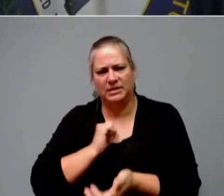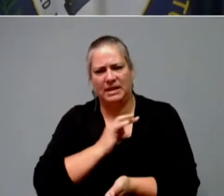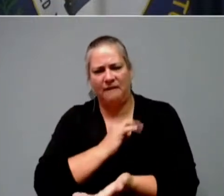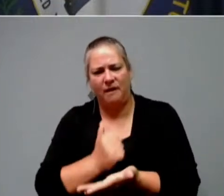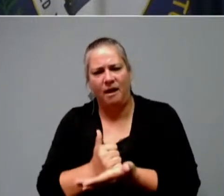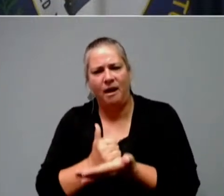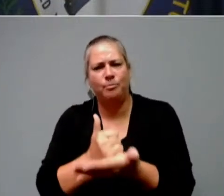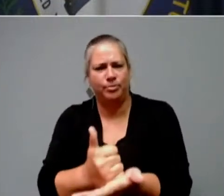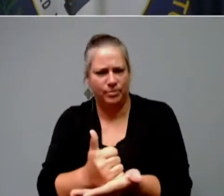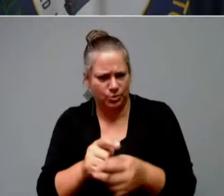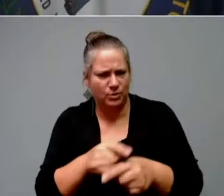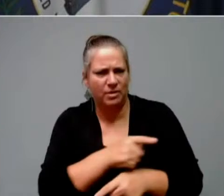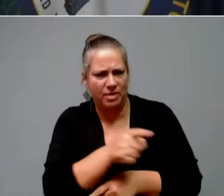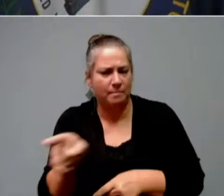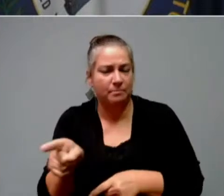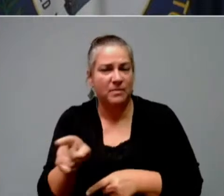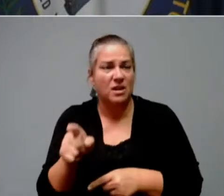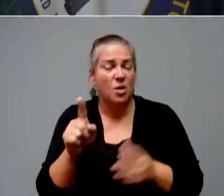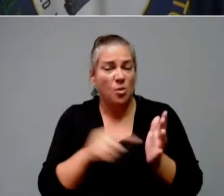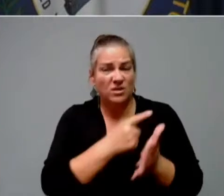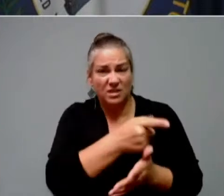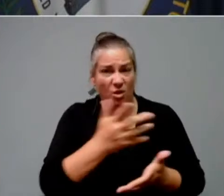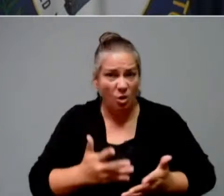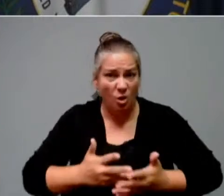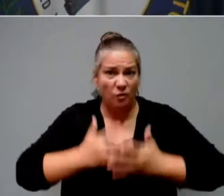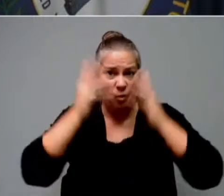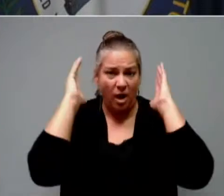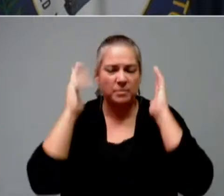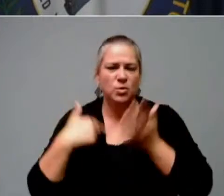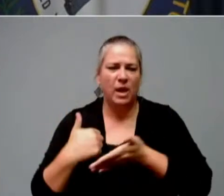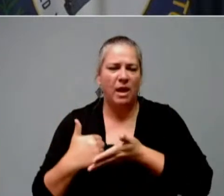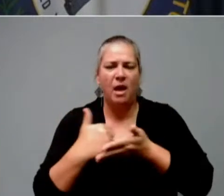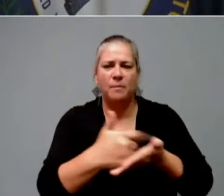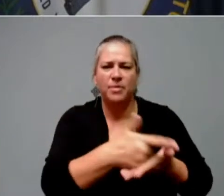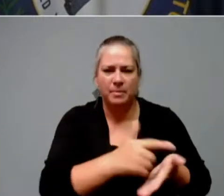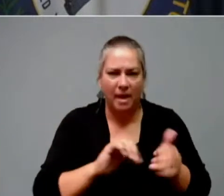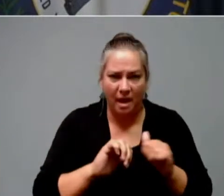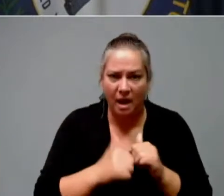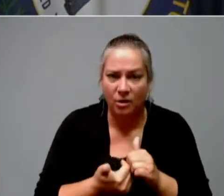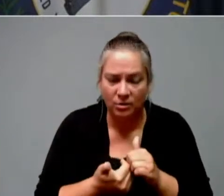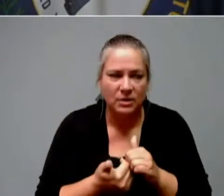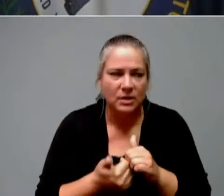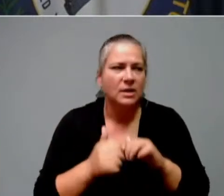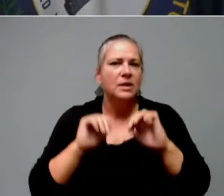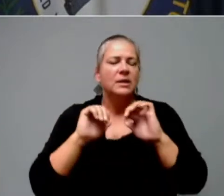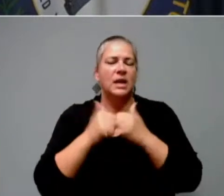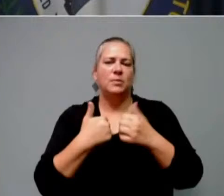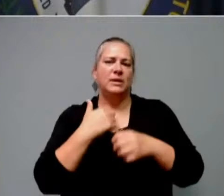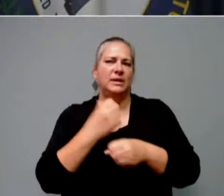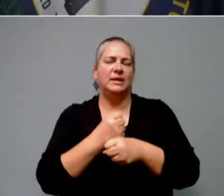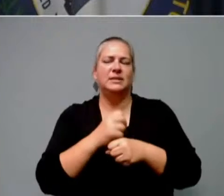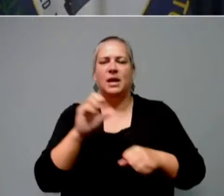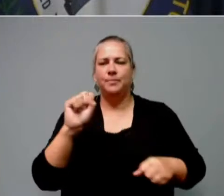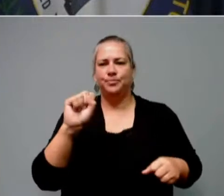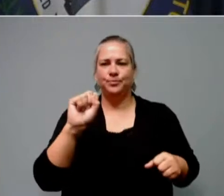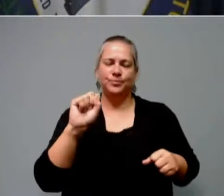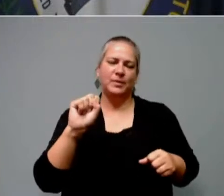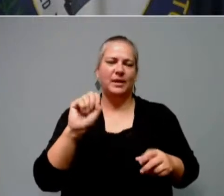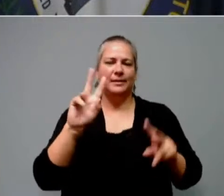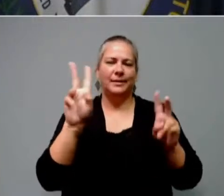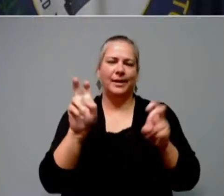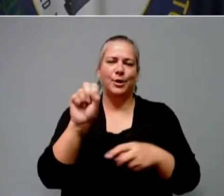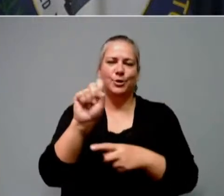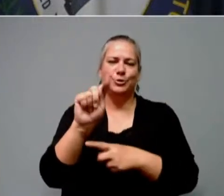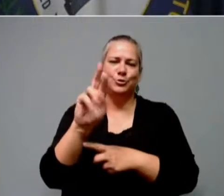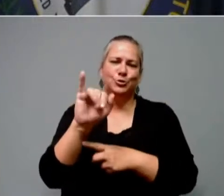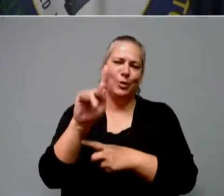become overwhelmed? Are we able to put together additional strike teams as we have in the past? And we're